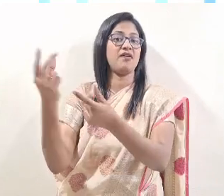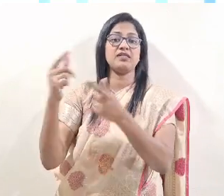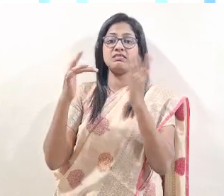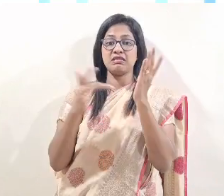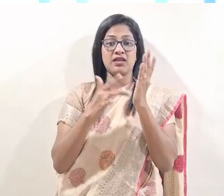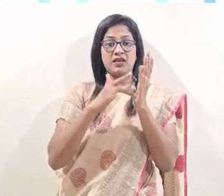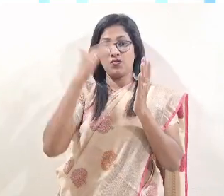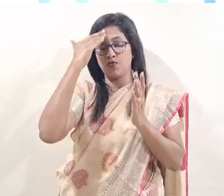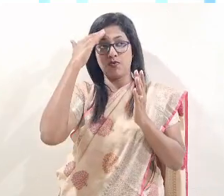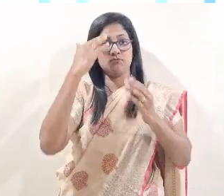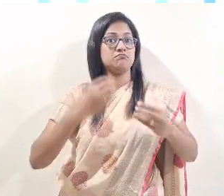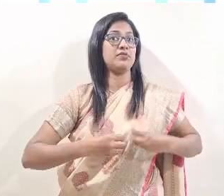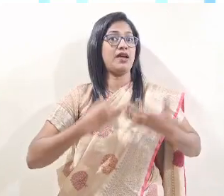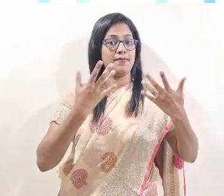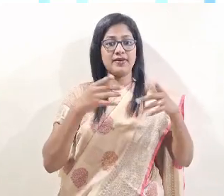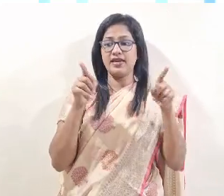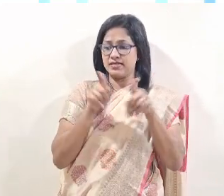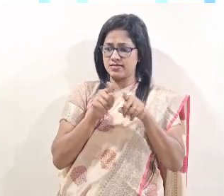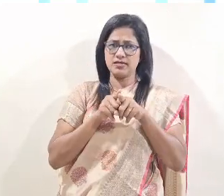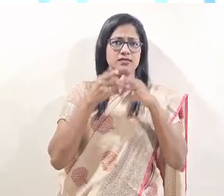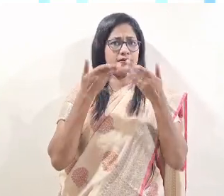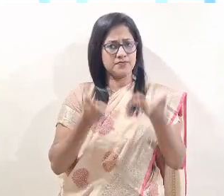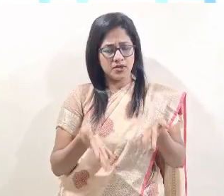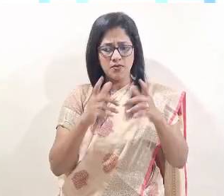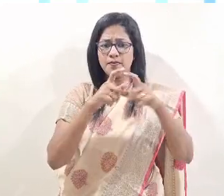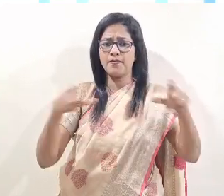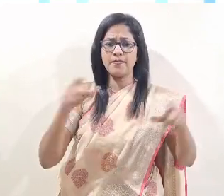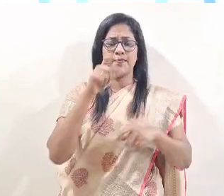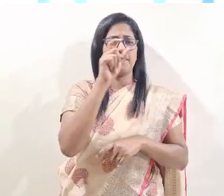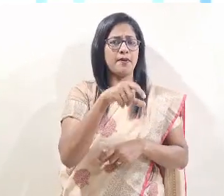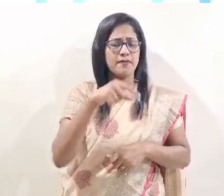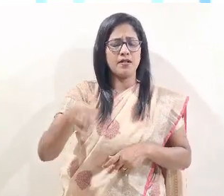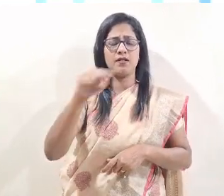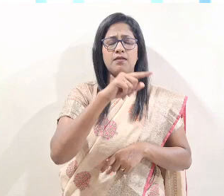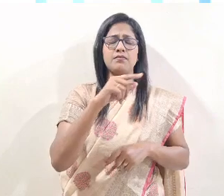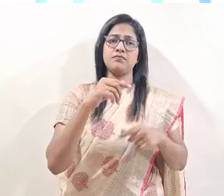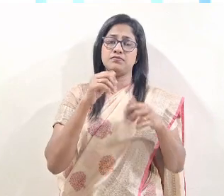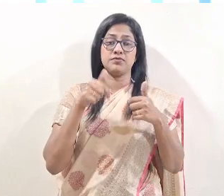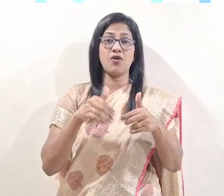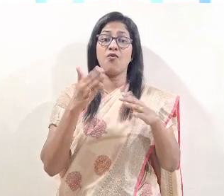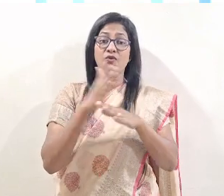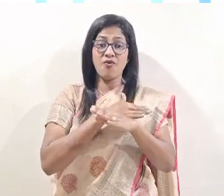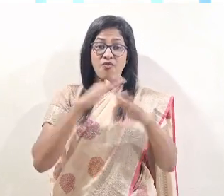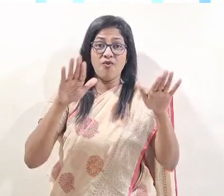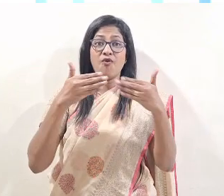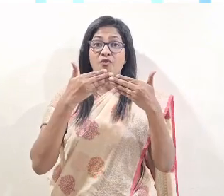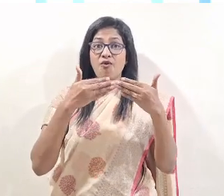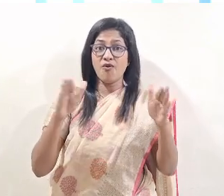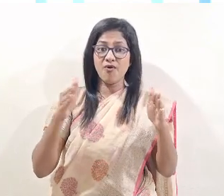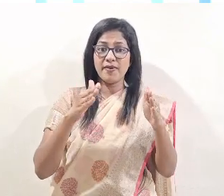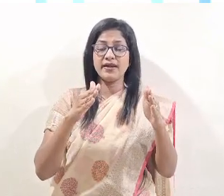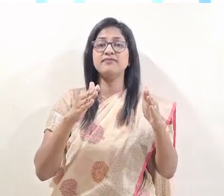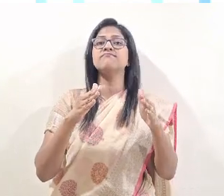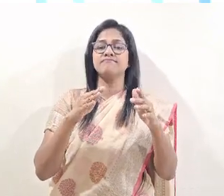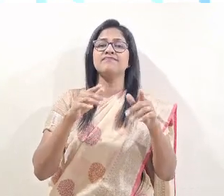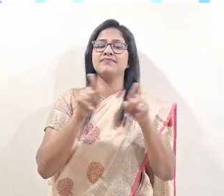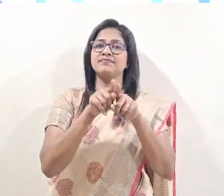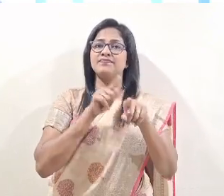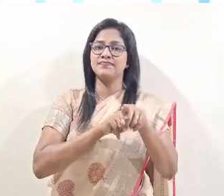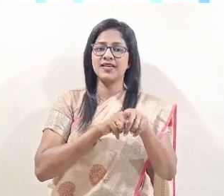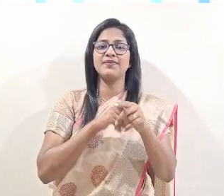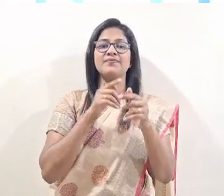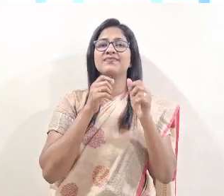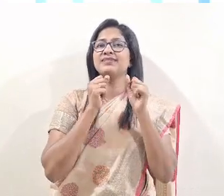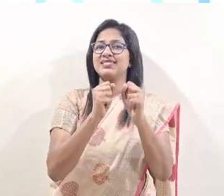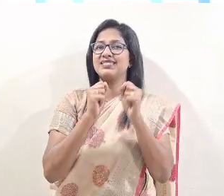technical knowledge as well now on the panel, and by the open mentioning of remaining challenges. So